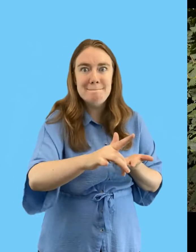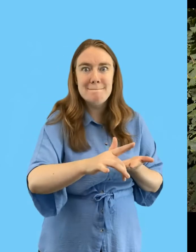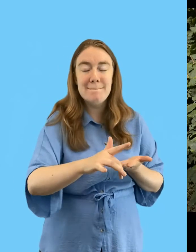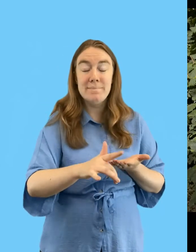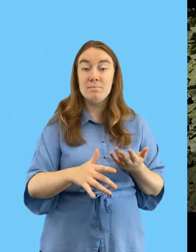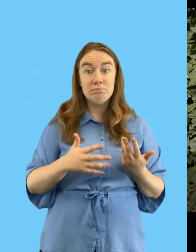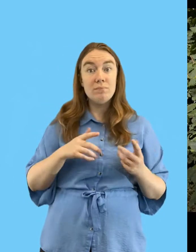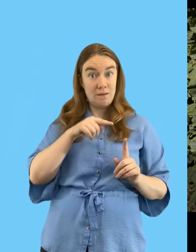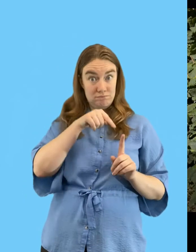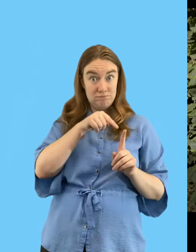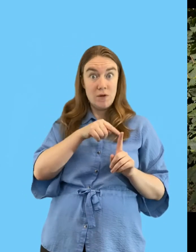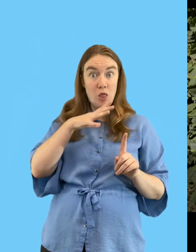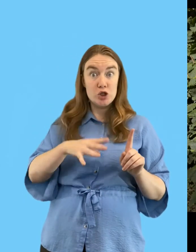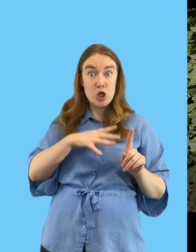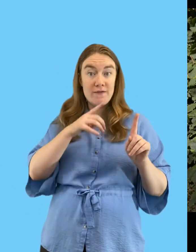out,